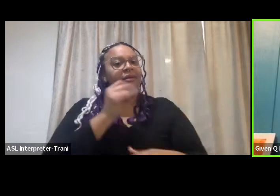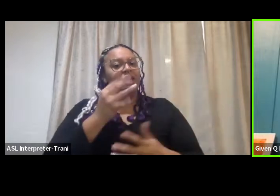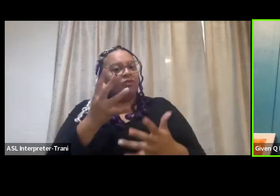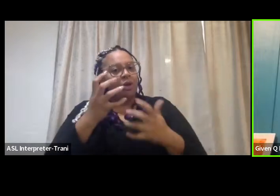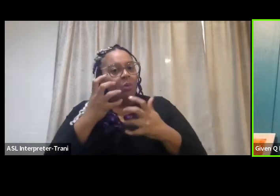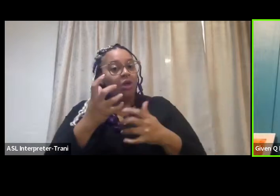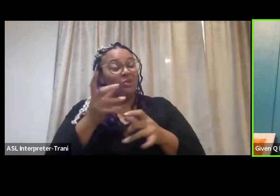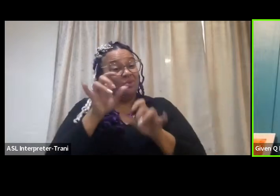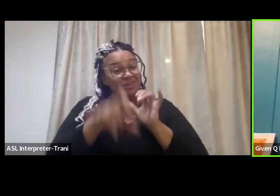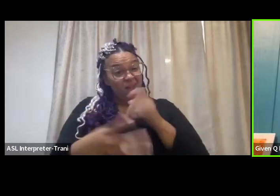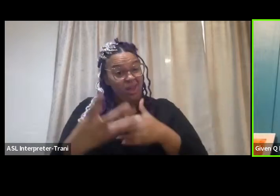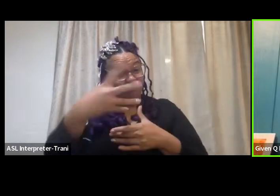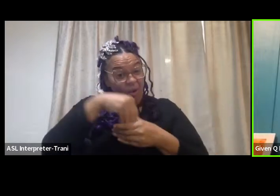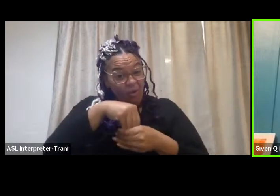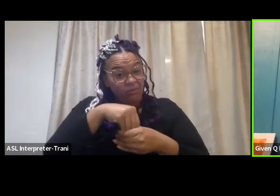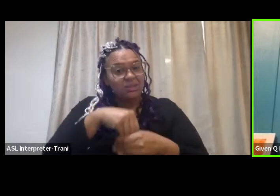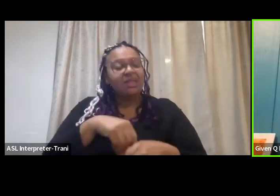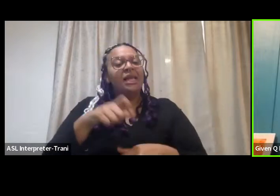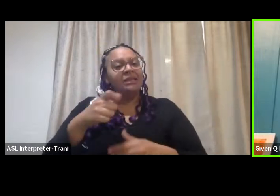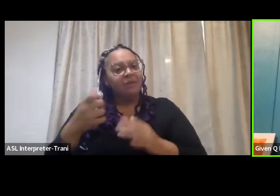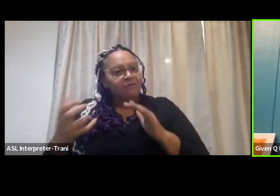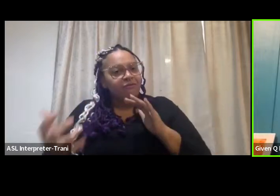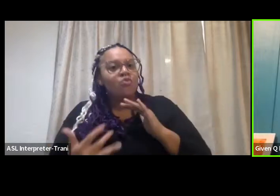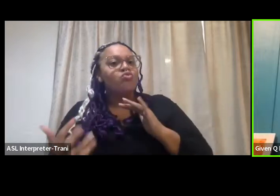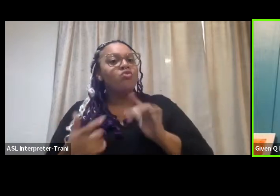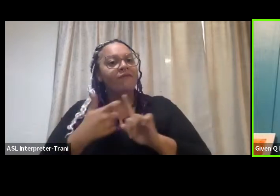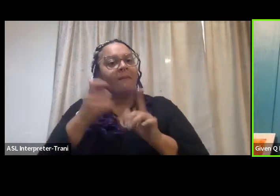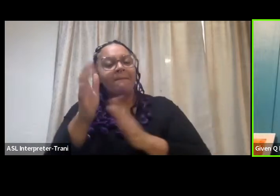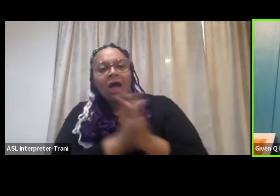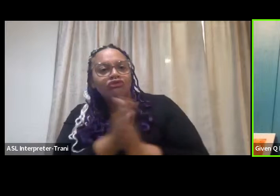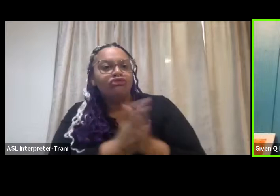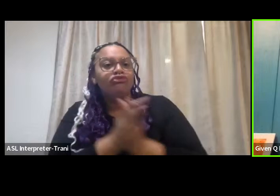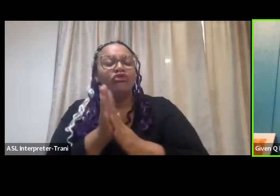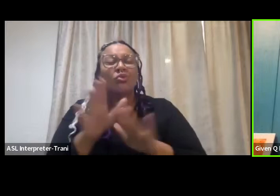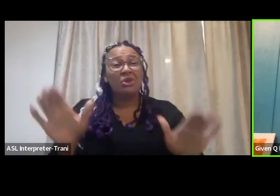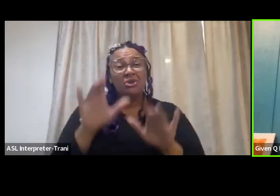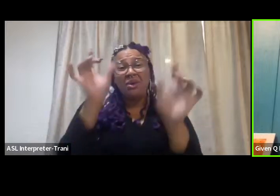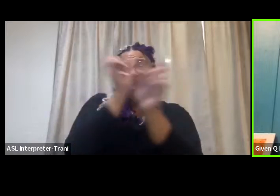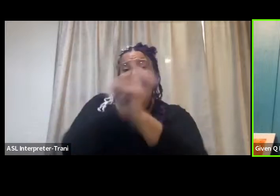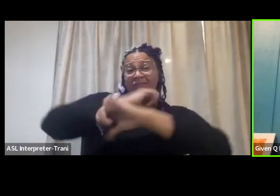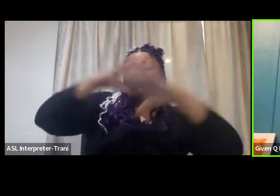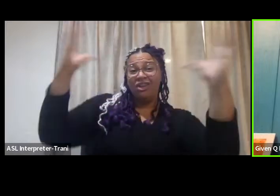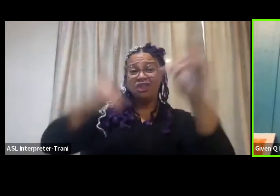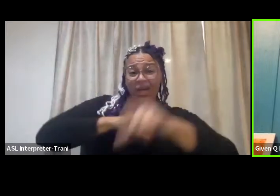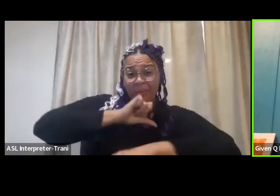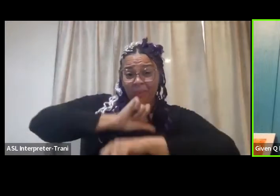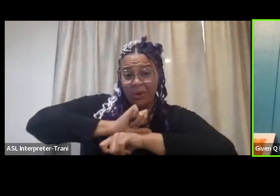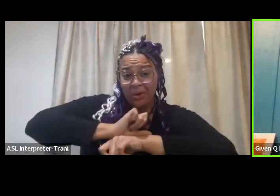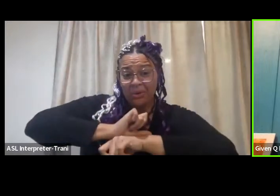our passion. So when you're doing this visionary work,